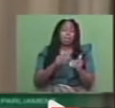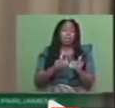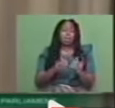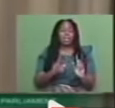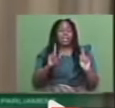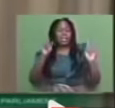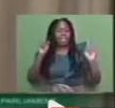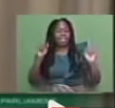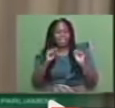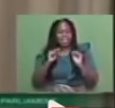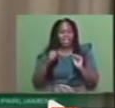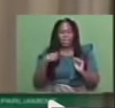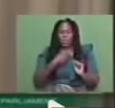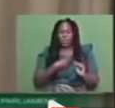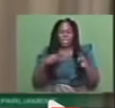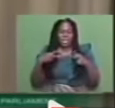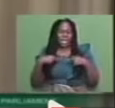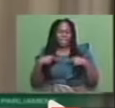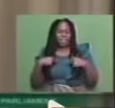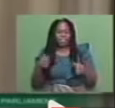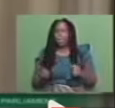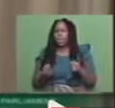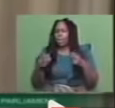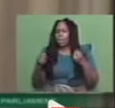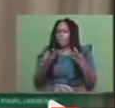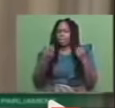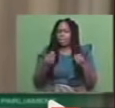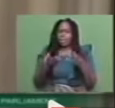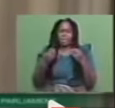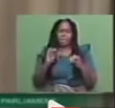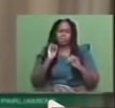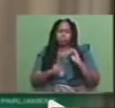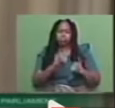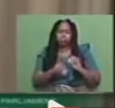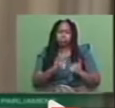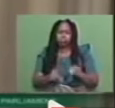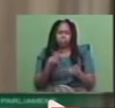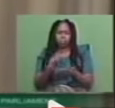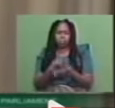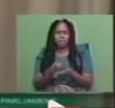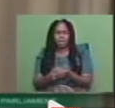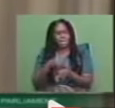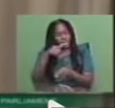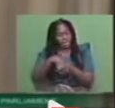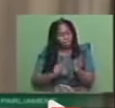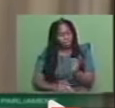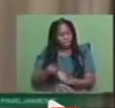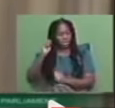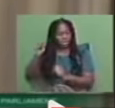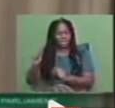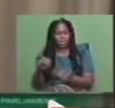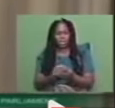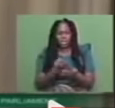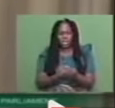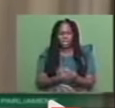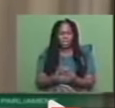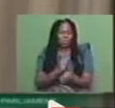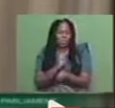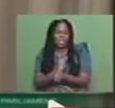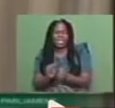investment to create wealth and prosperity. There was no investment strategy to get TNT working